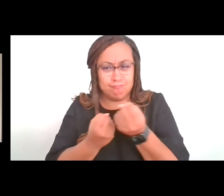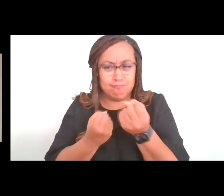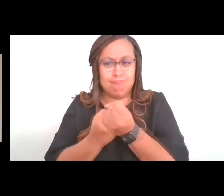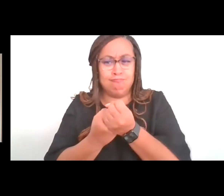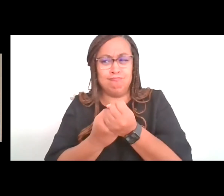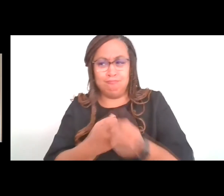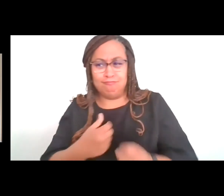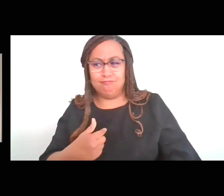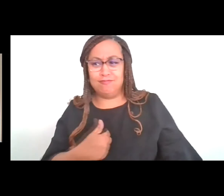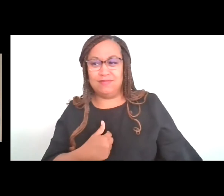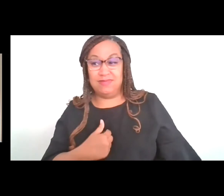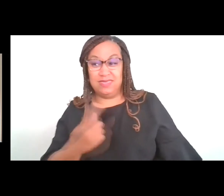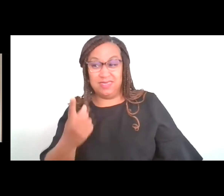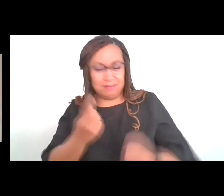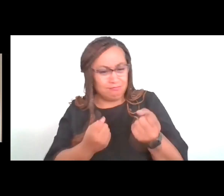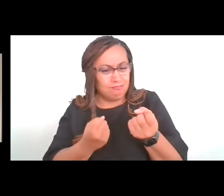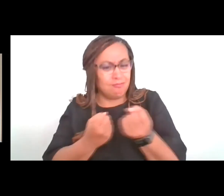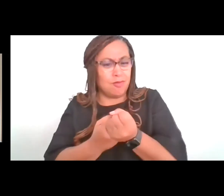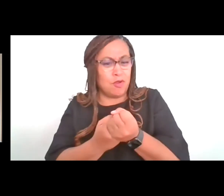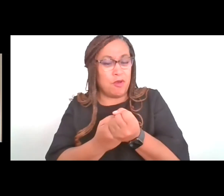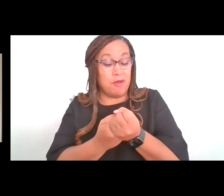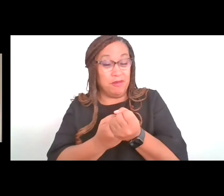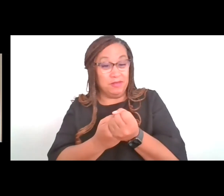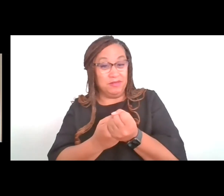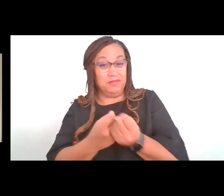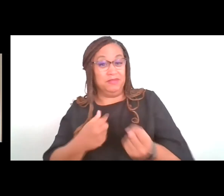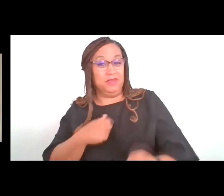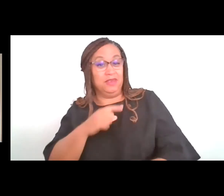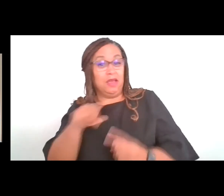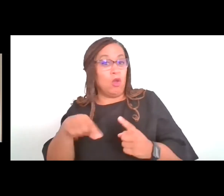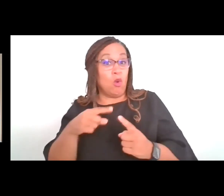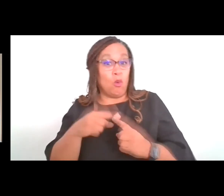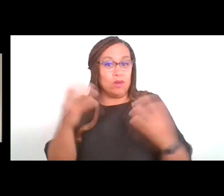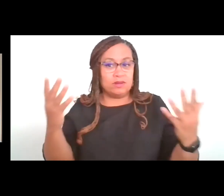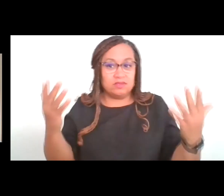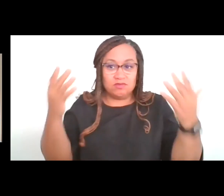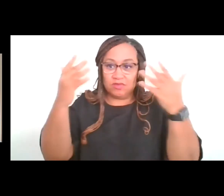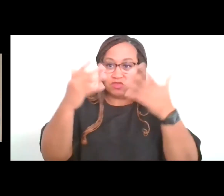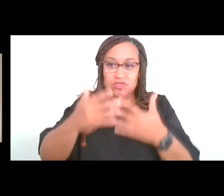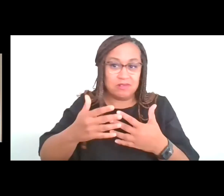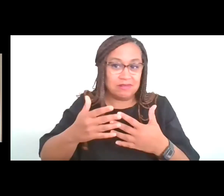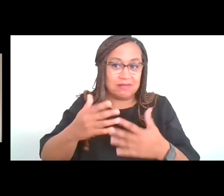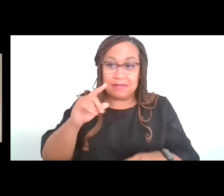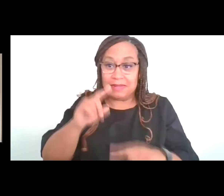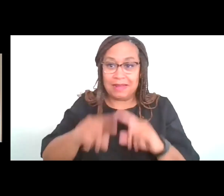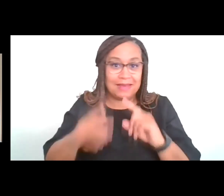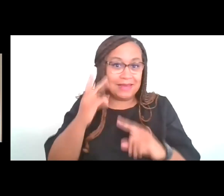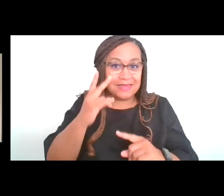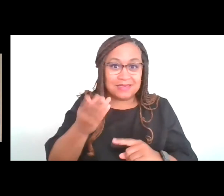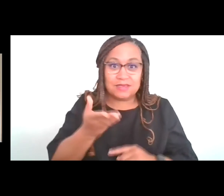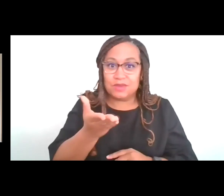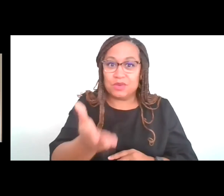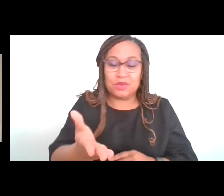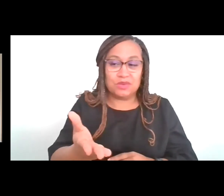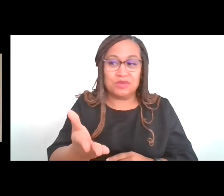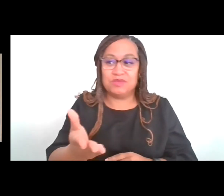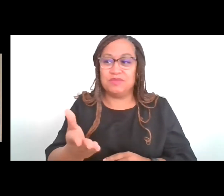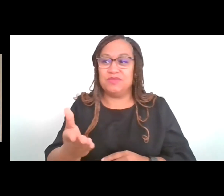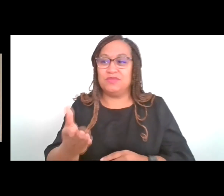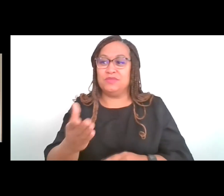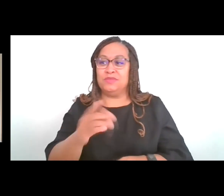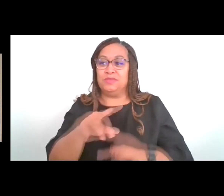Hold on to me when it's too dark to see you, when I